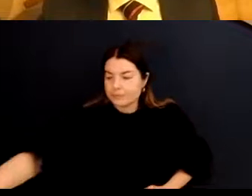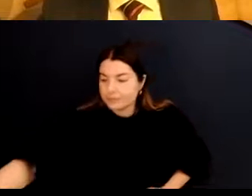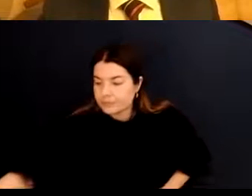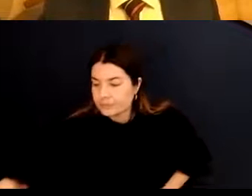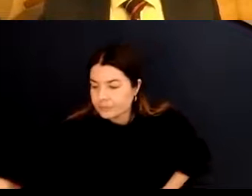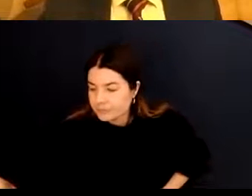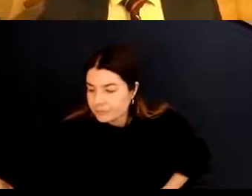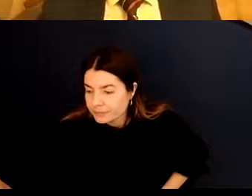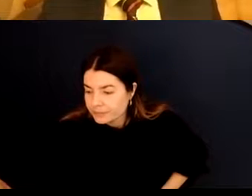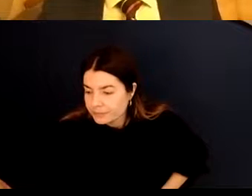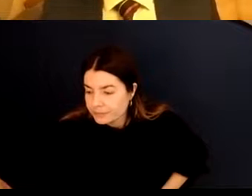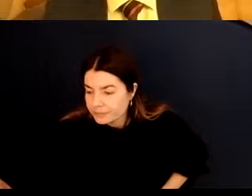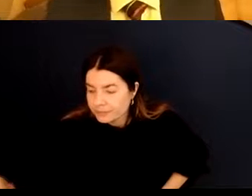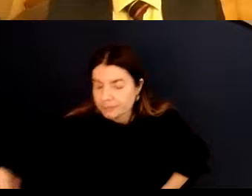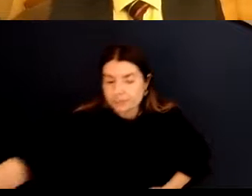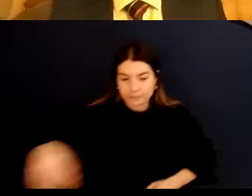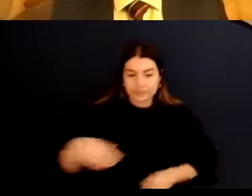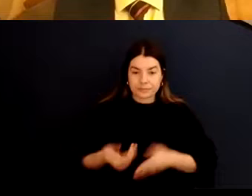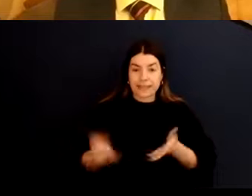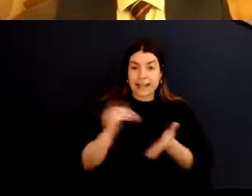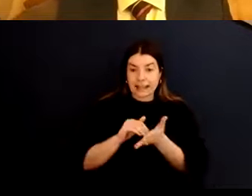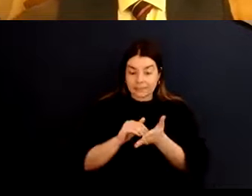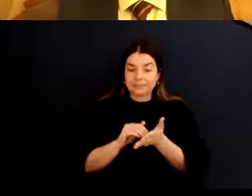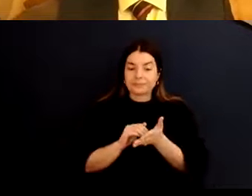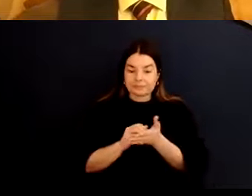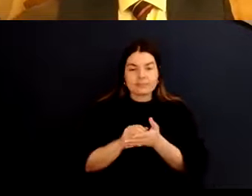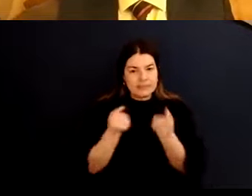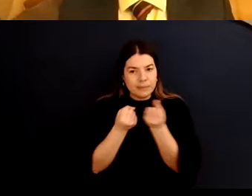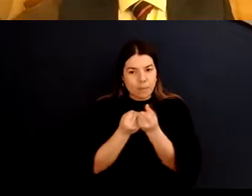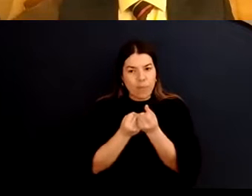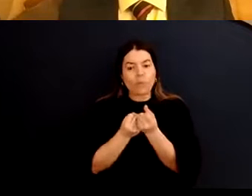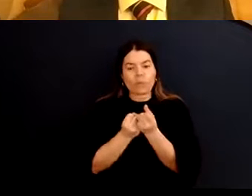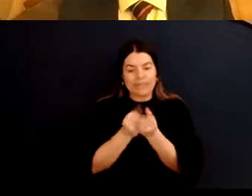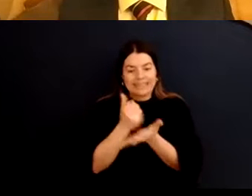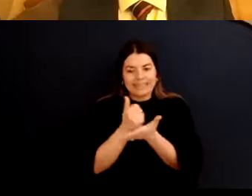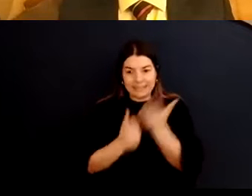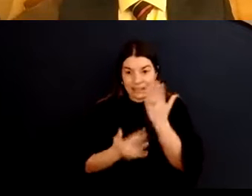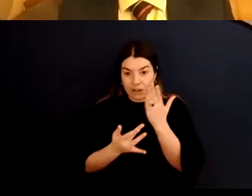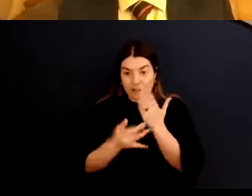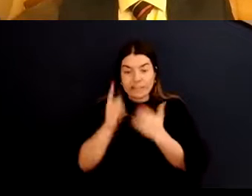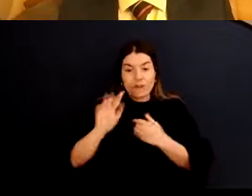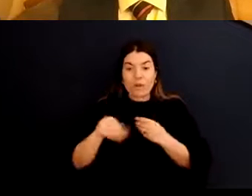Yes, again, I will push for assistive technology and creating the access.